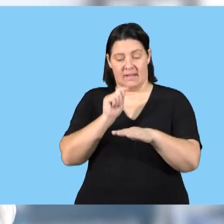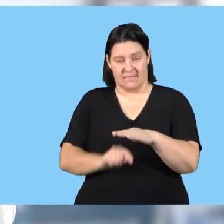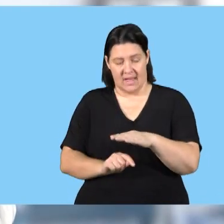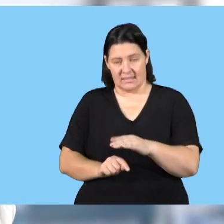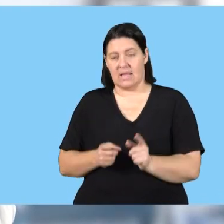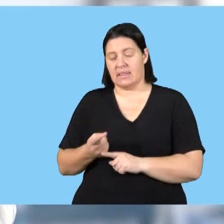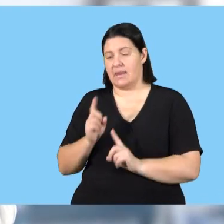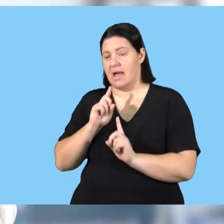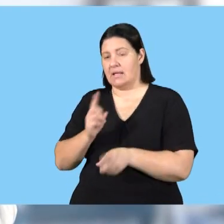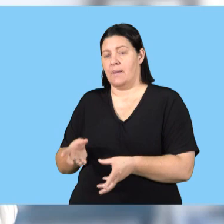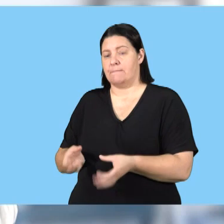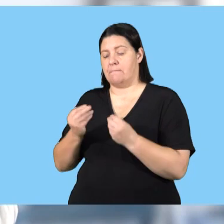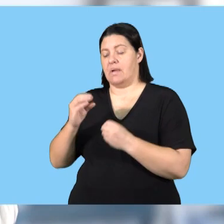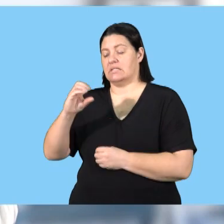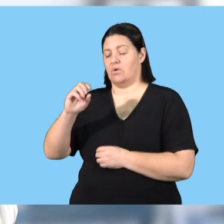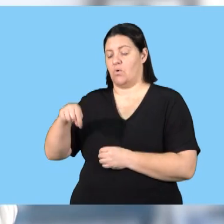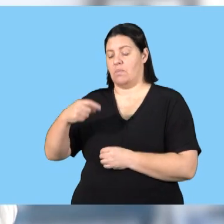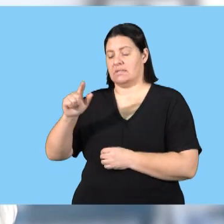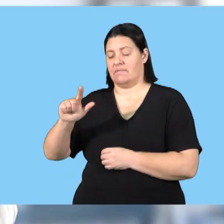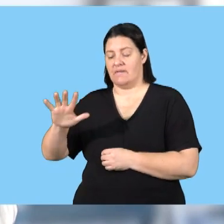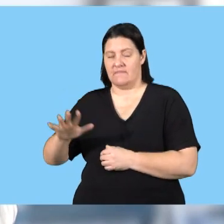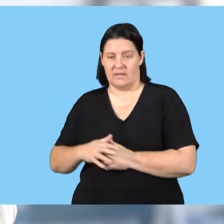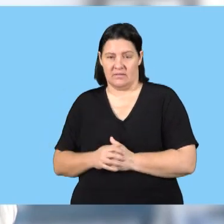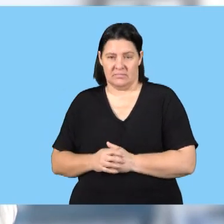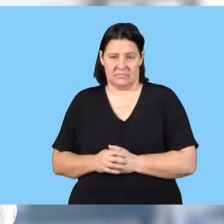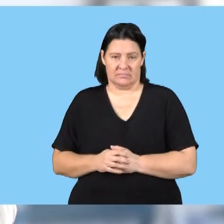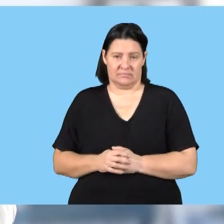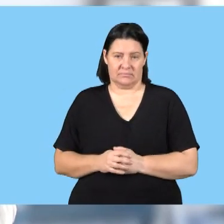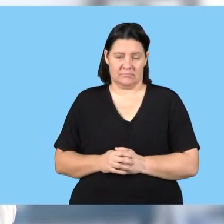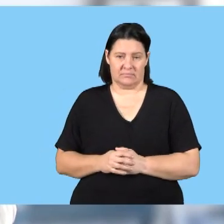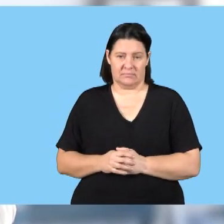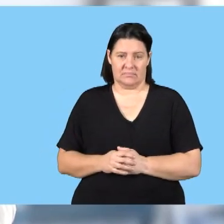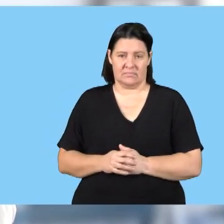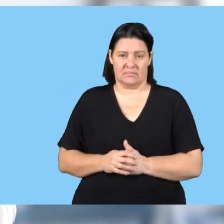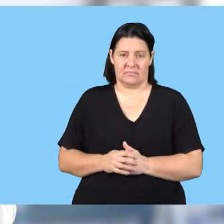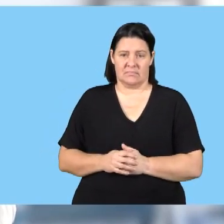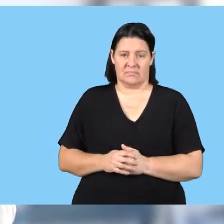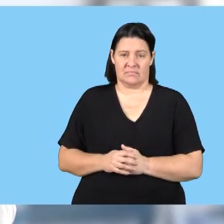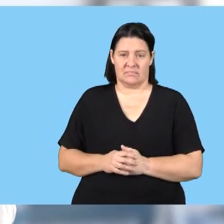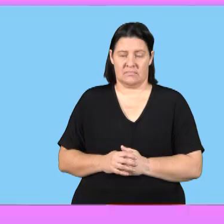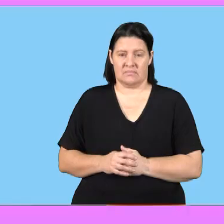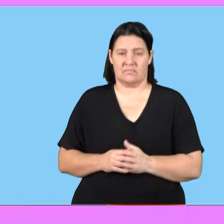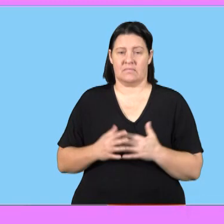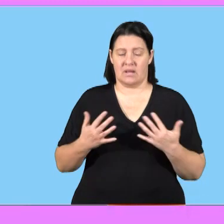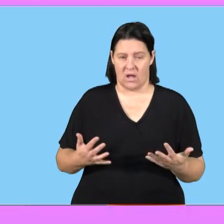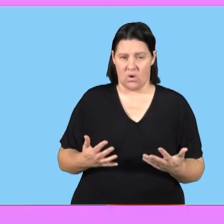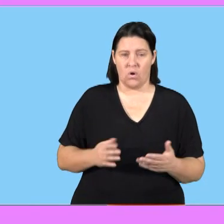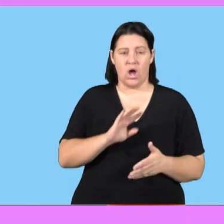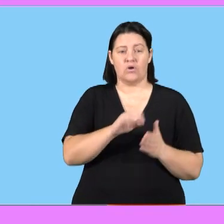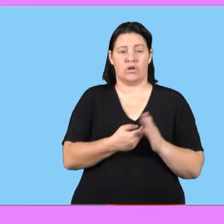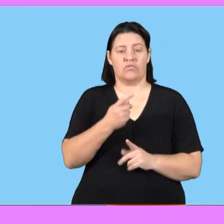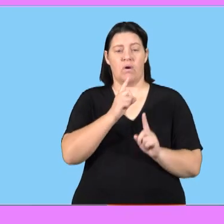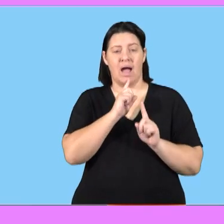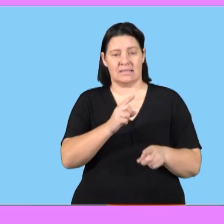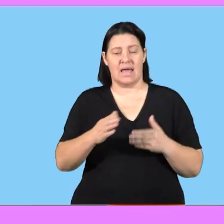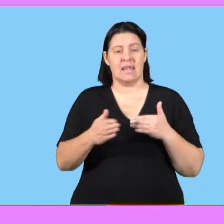calculator, and the answer that you get, you divide 3 by 4 on your calculator. The answer you get is what we are looking for. Round off your answer